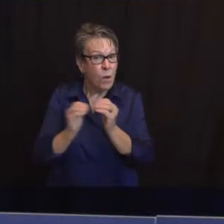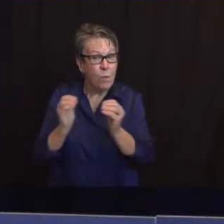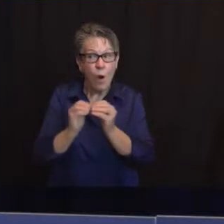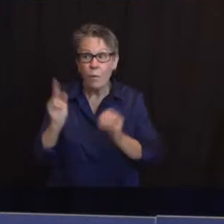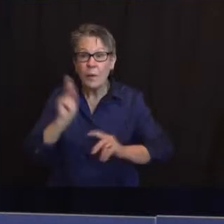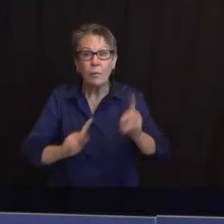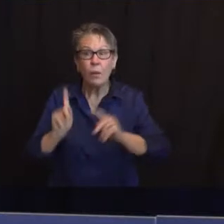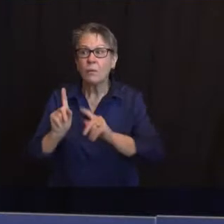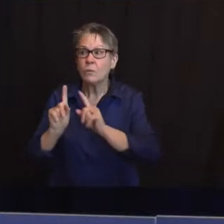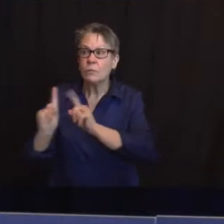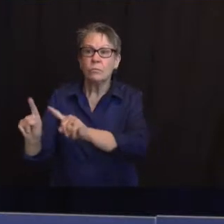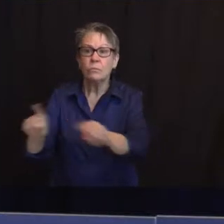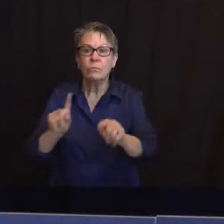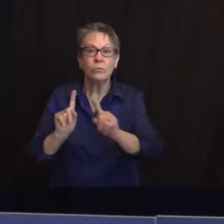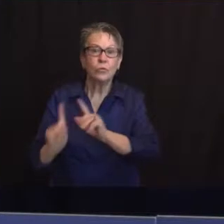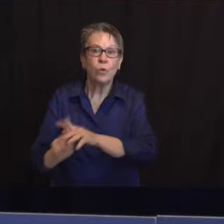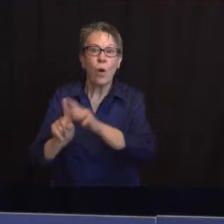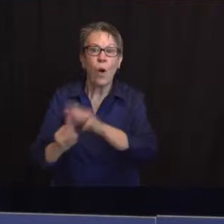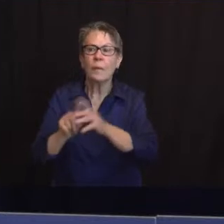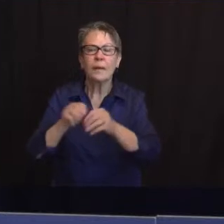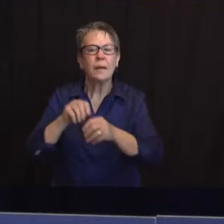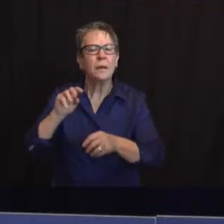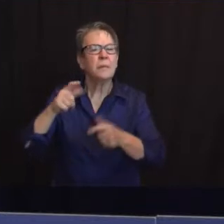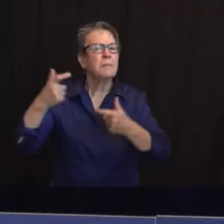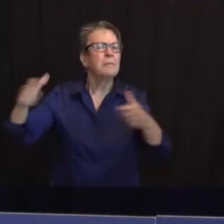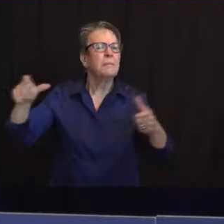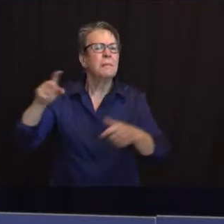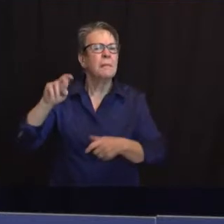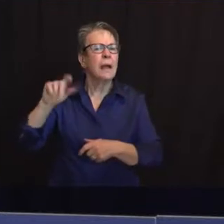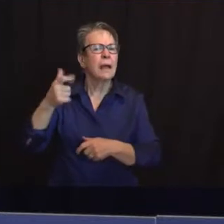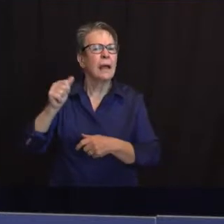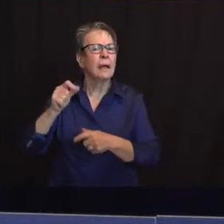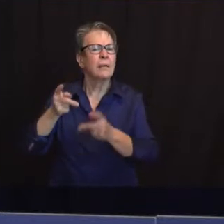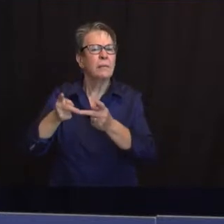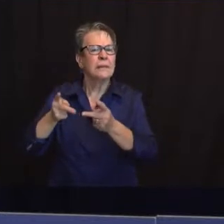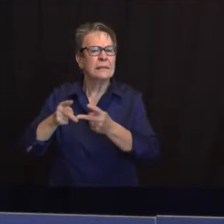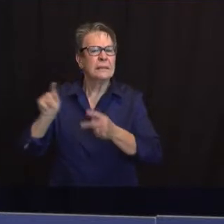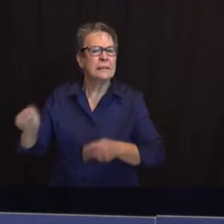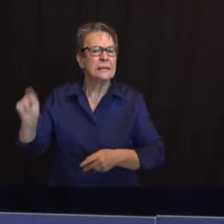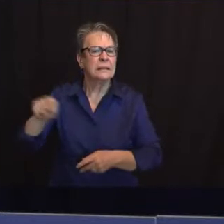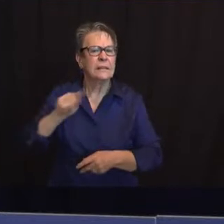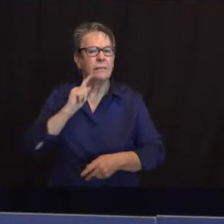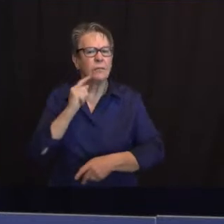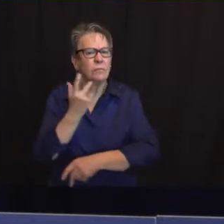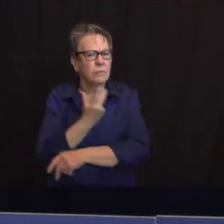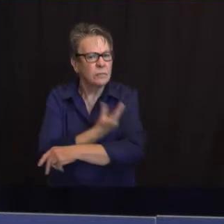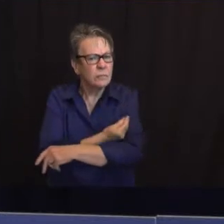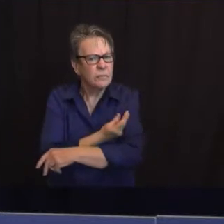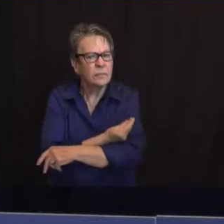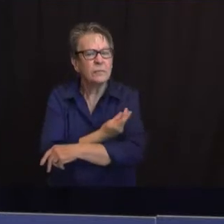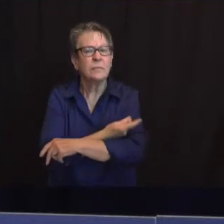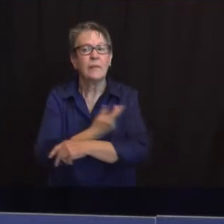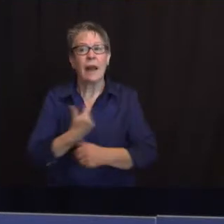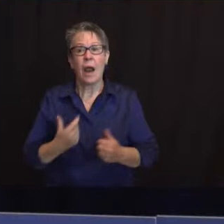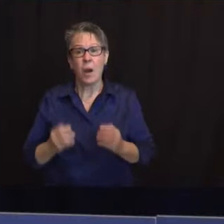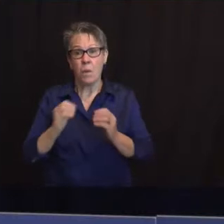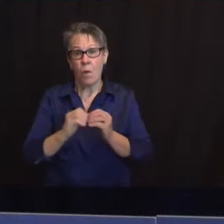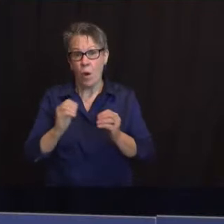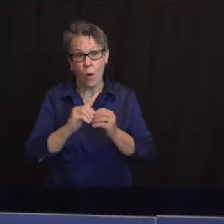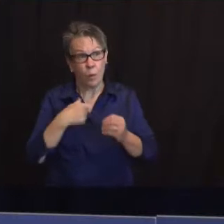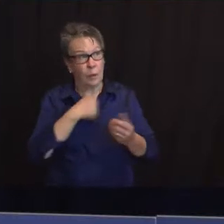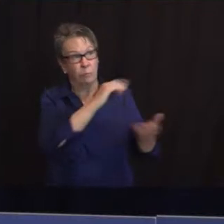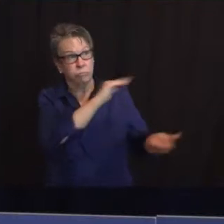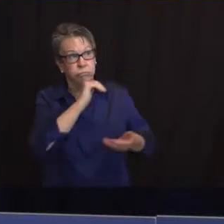seen increasing supplies of vaccine. This week, we expect approximately 550,000 doses,